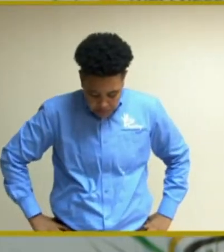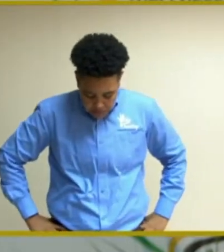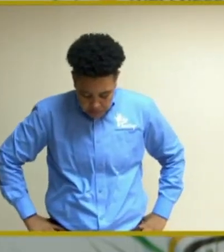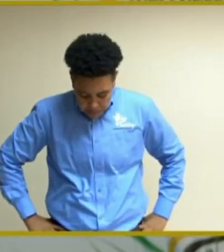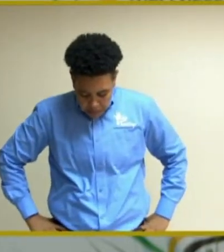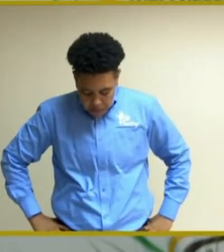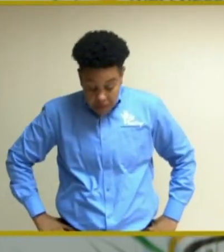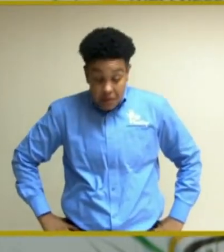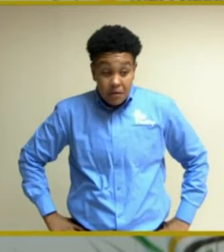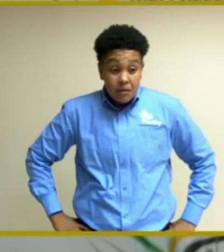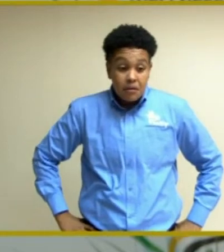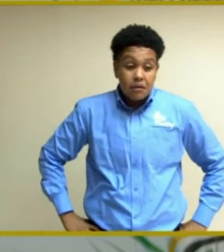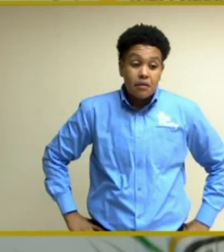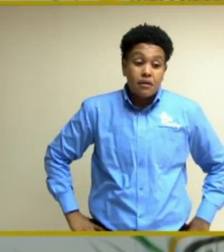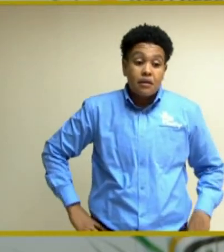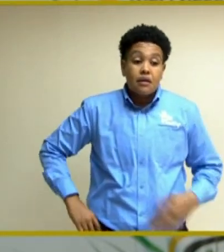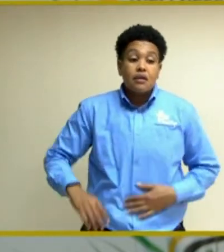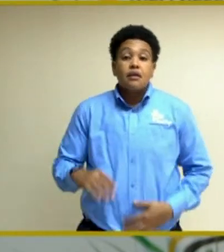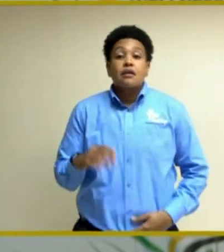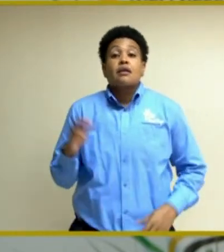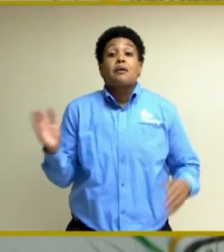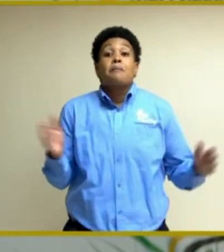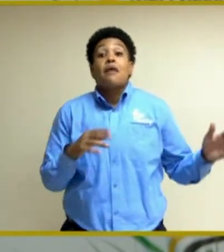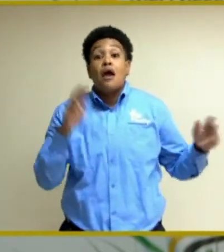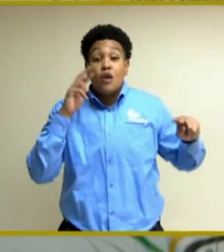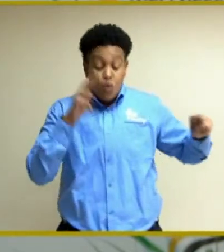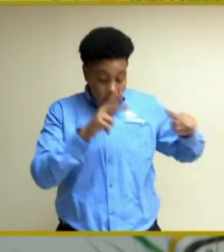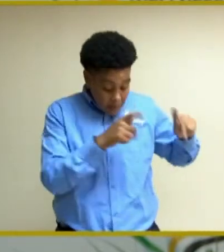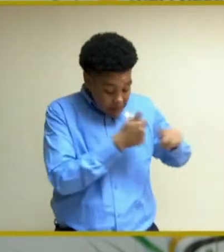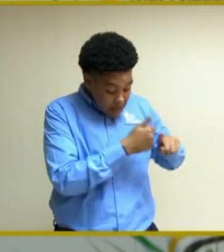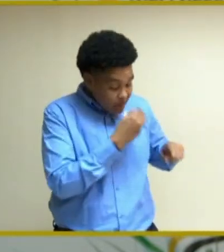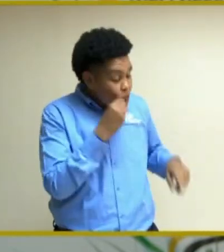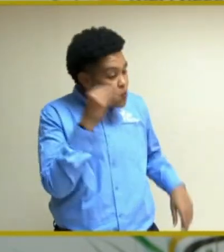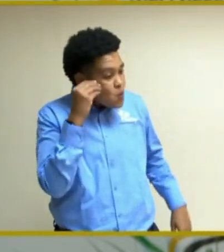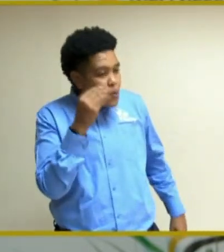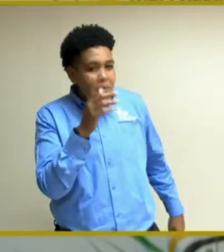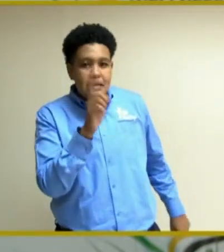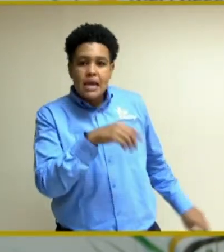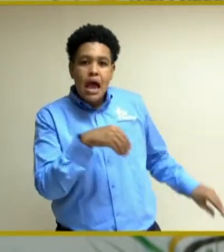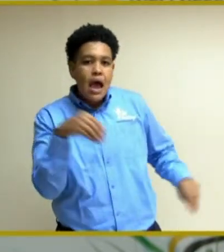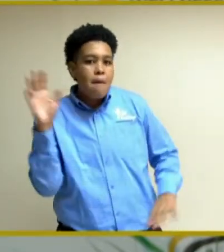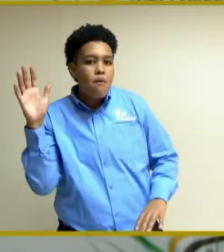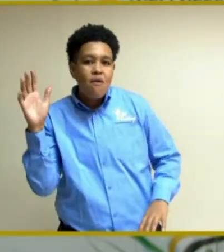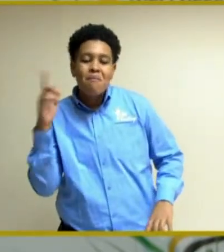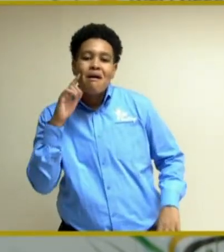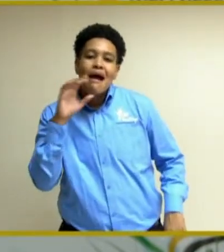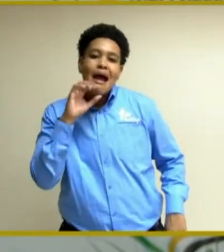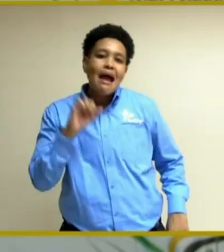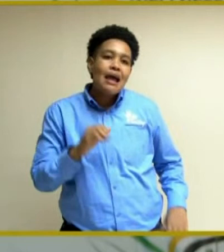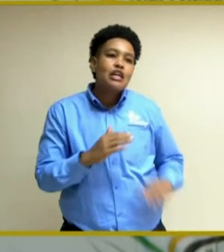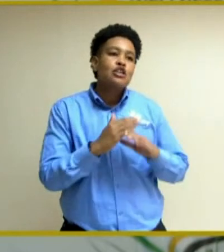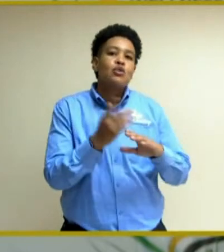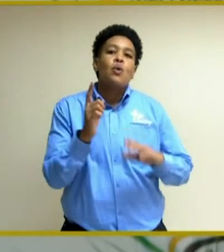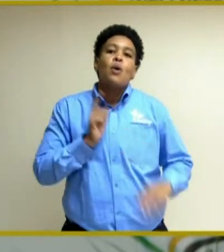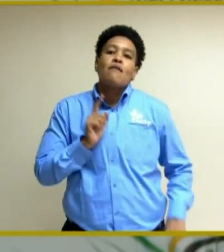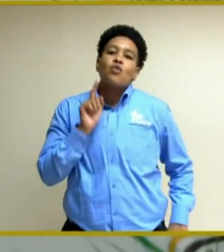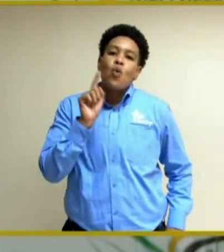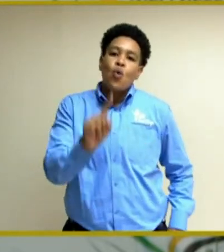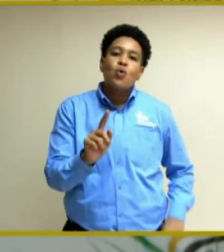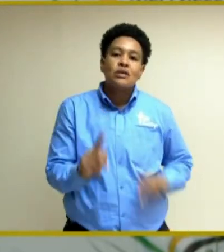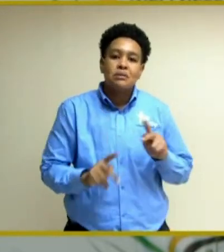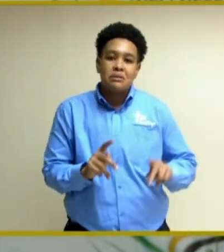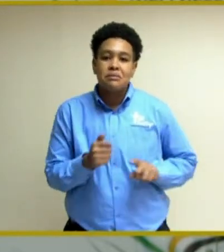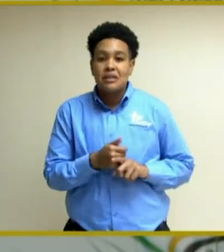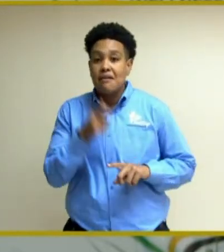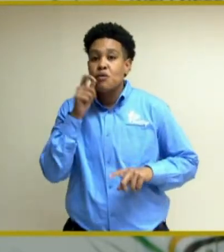who are at home and not mobile because of age or restriction. And where we have to go to persons